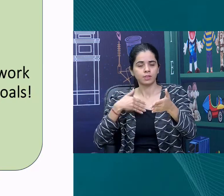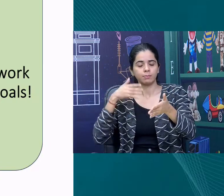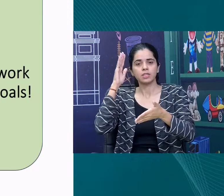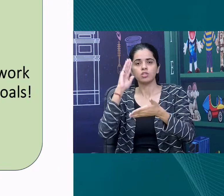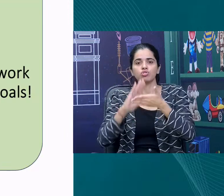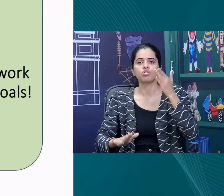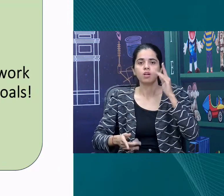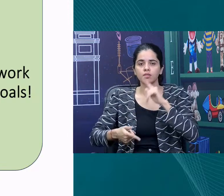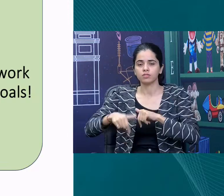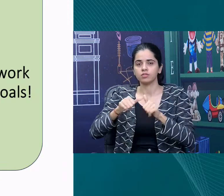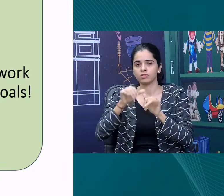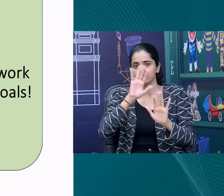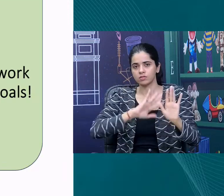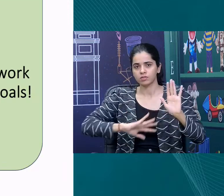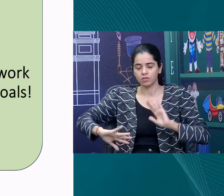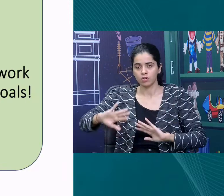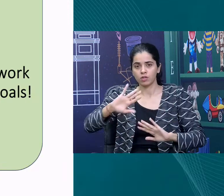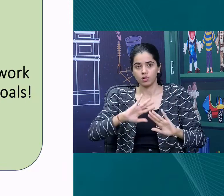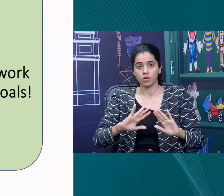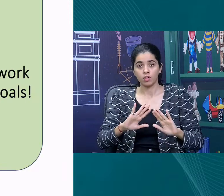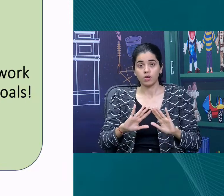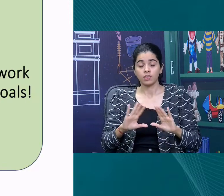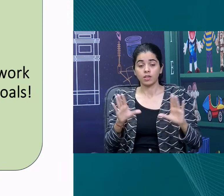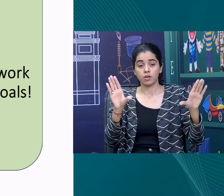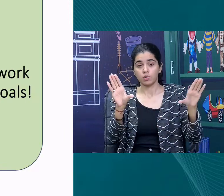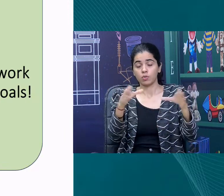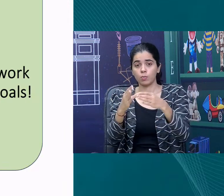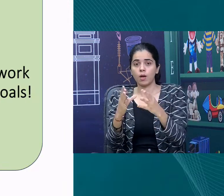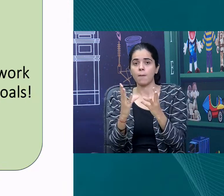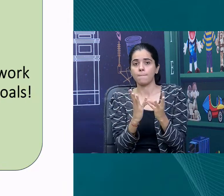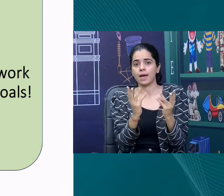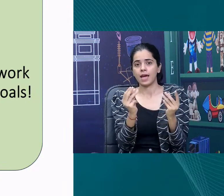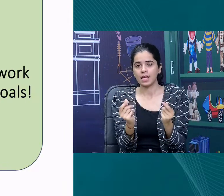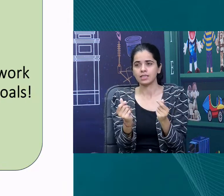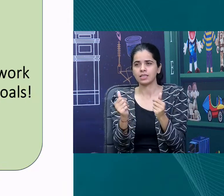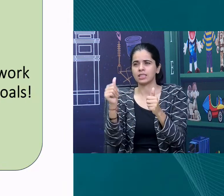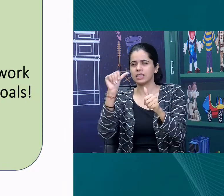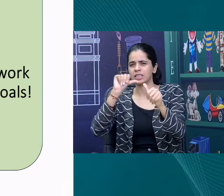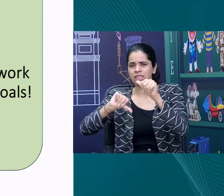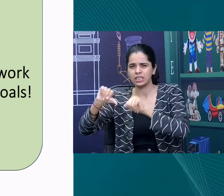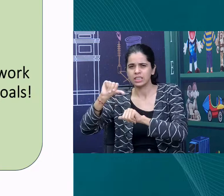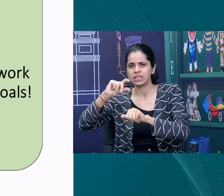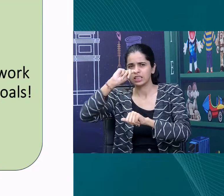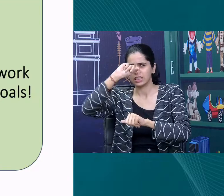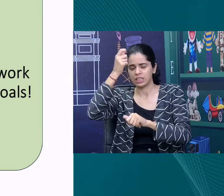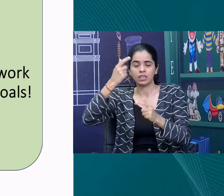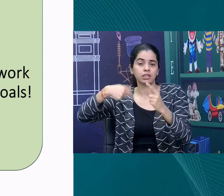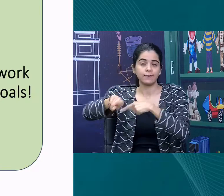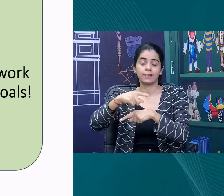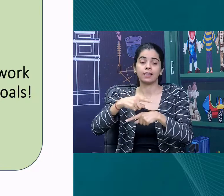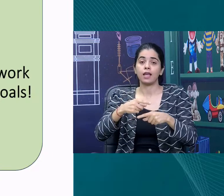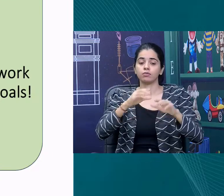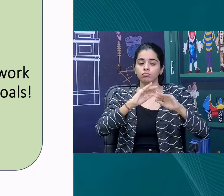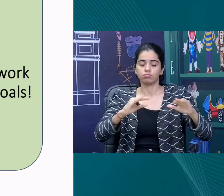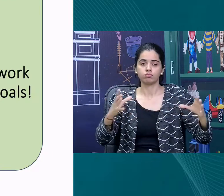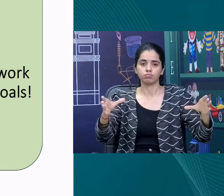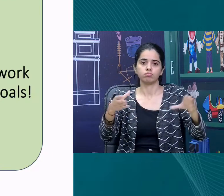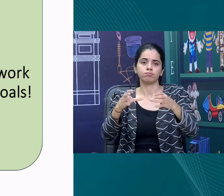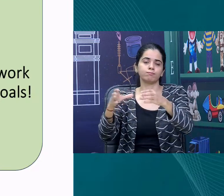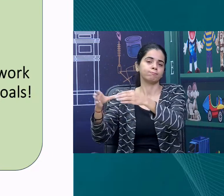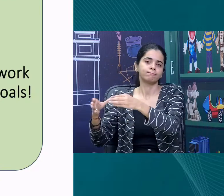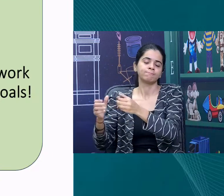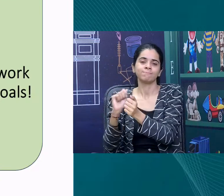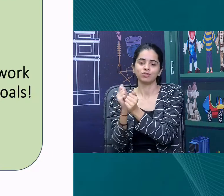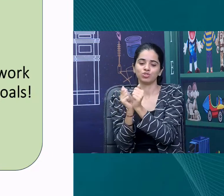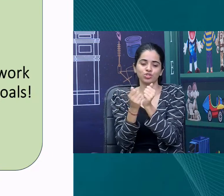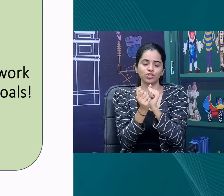activity. And the groups will change for every subject and every class. Once they understand that they're not going to be